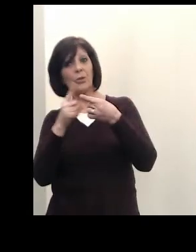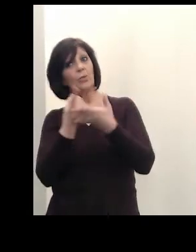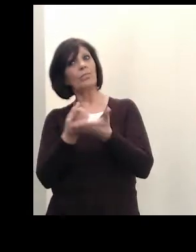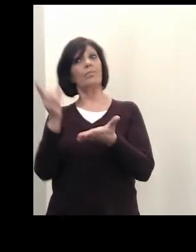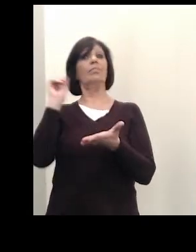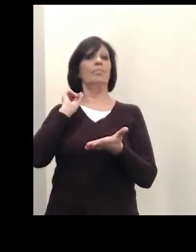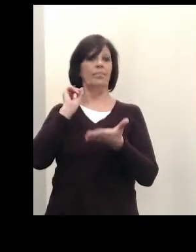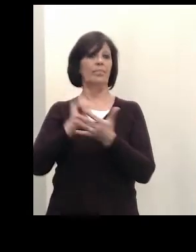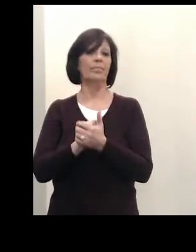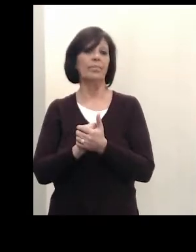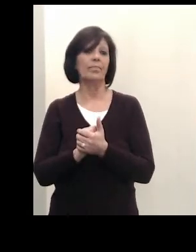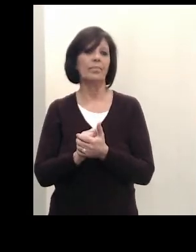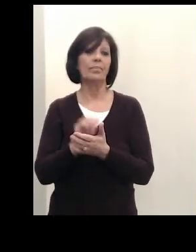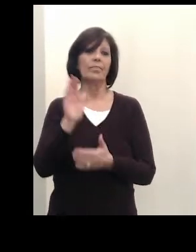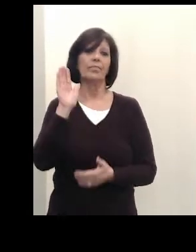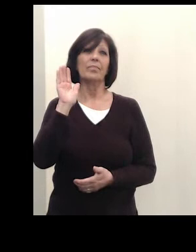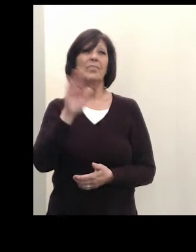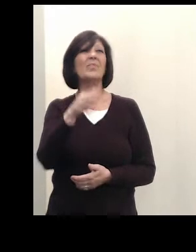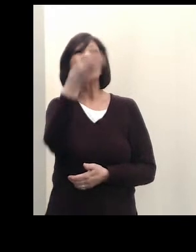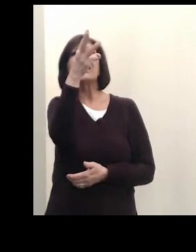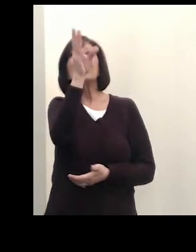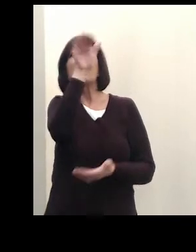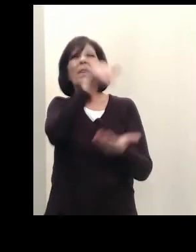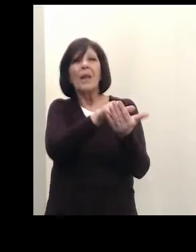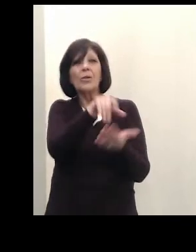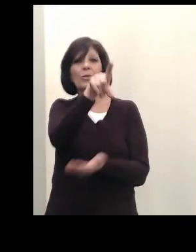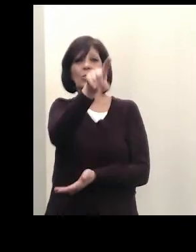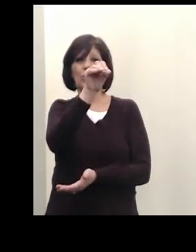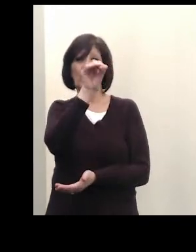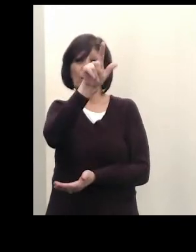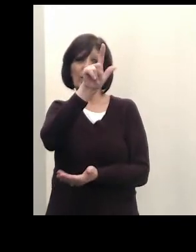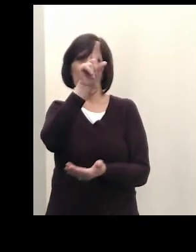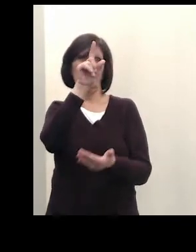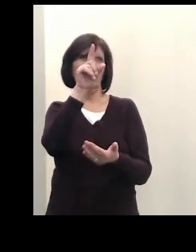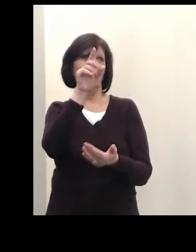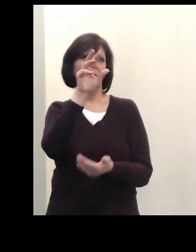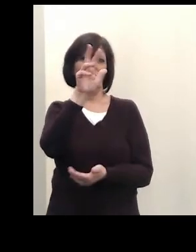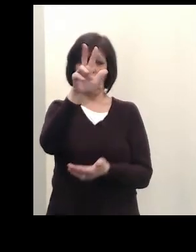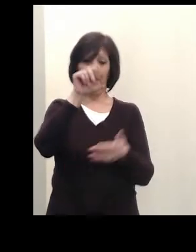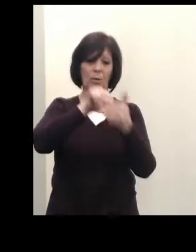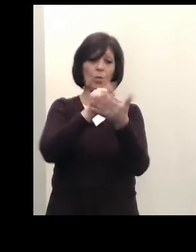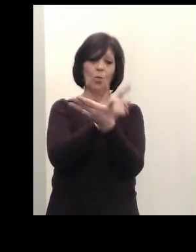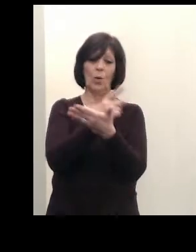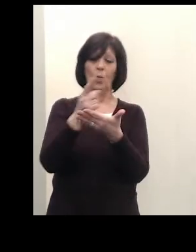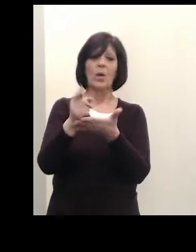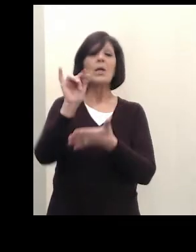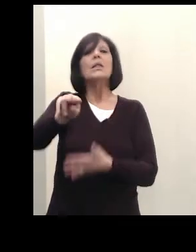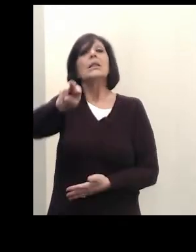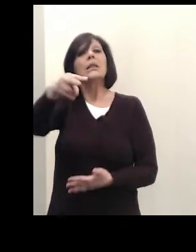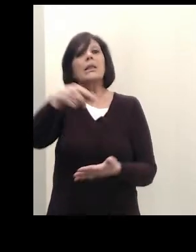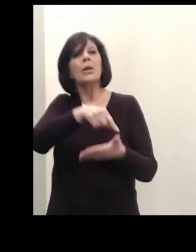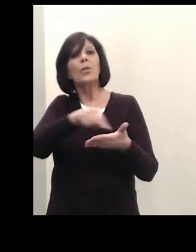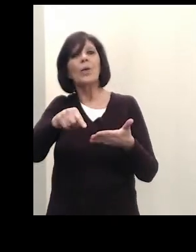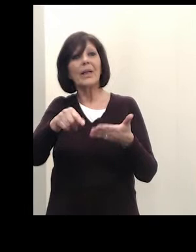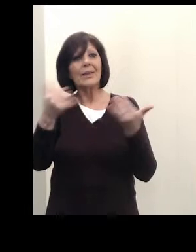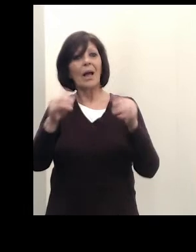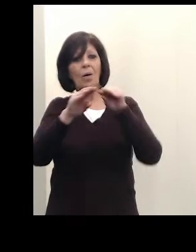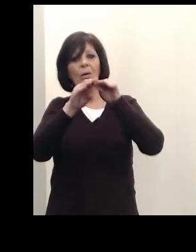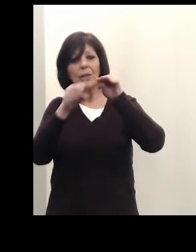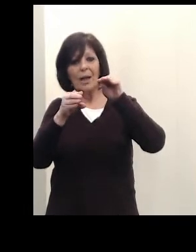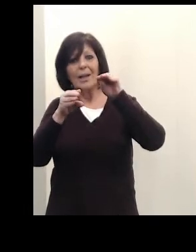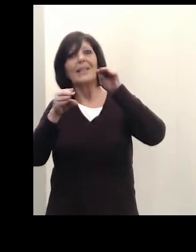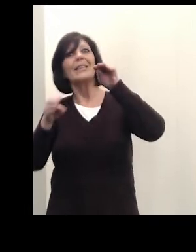which was 16,103 cases in a week. And it's the second consecutive week we've had a decline. The